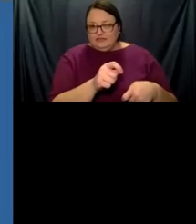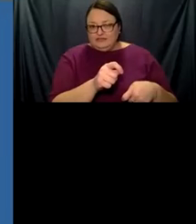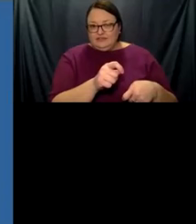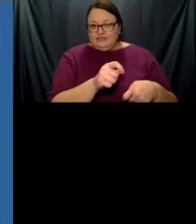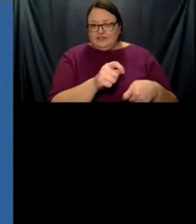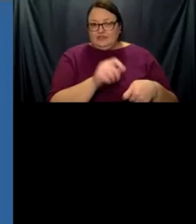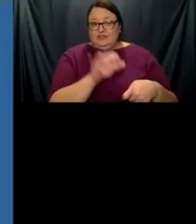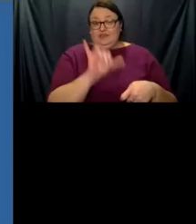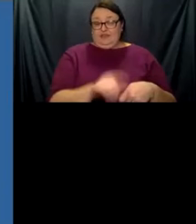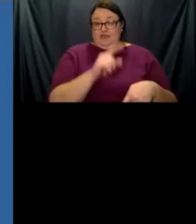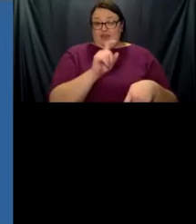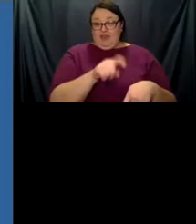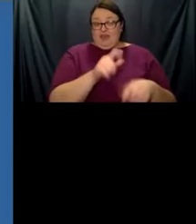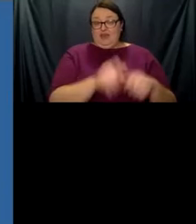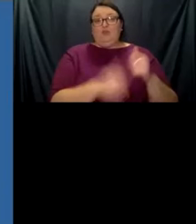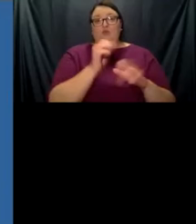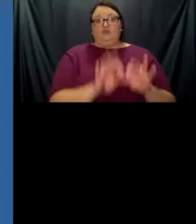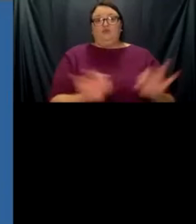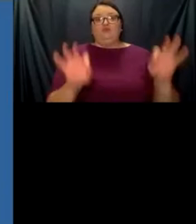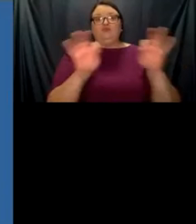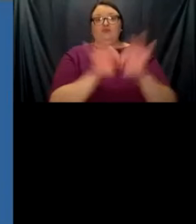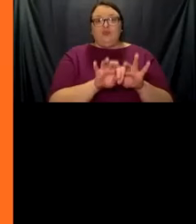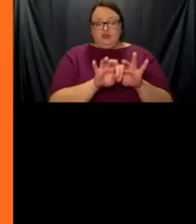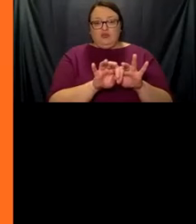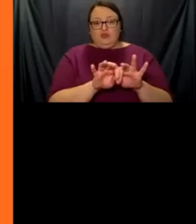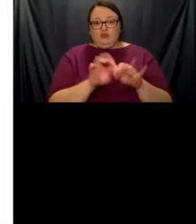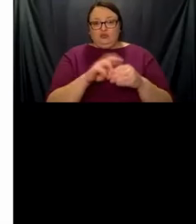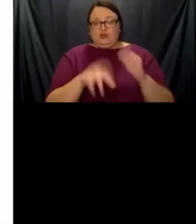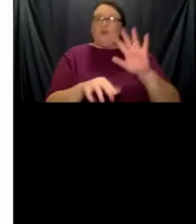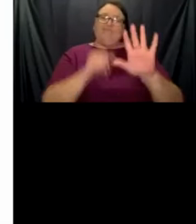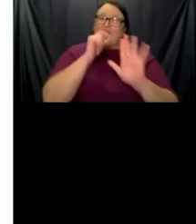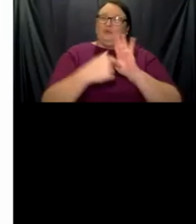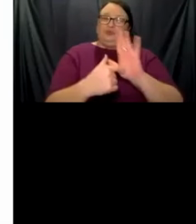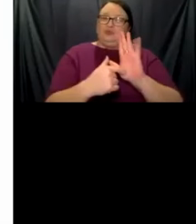of the most critical finds. La pared exterior